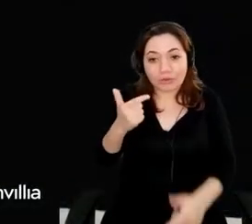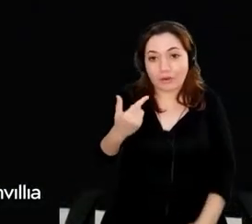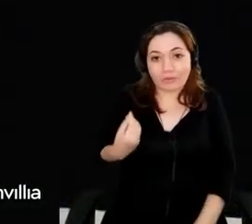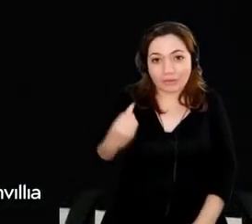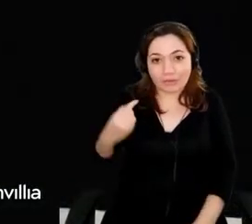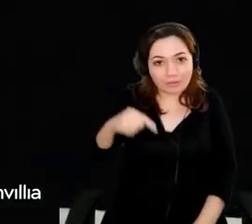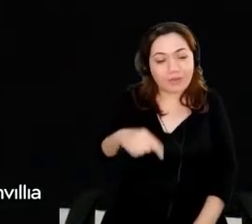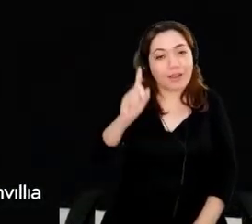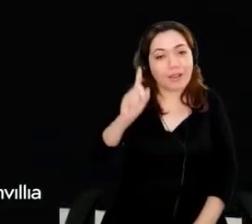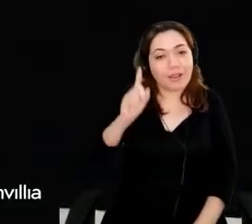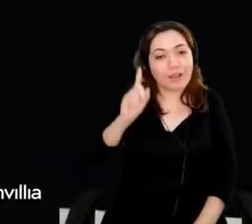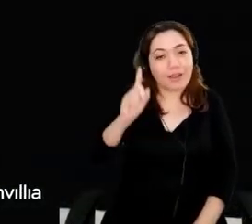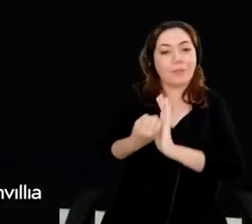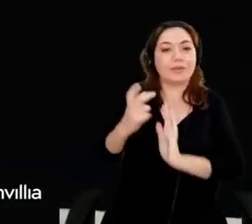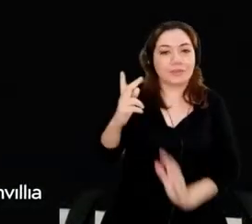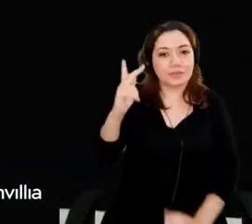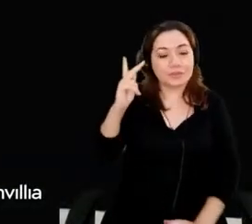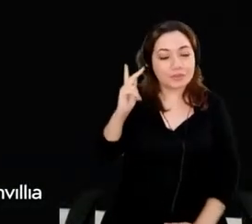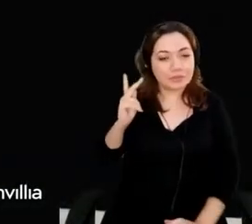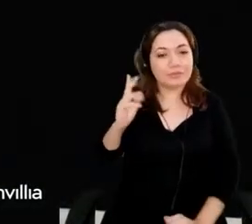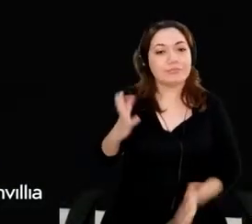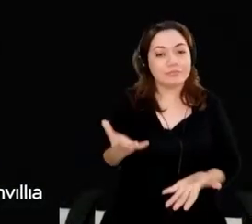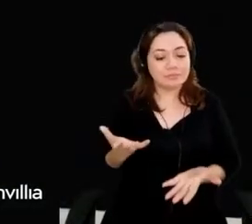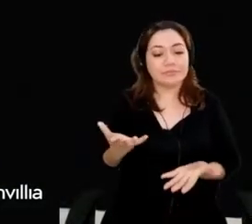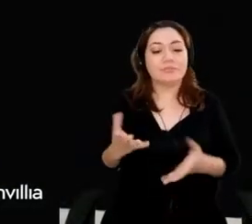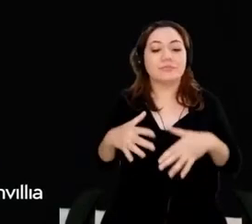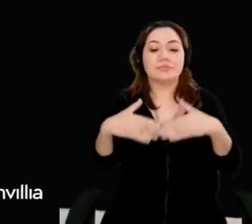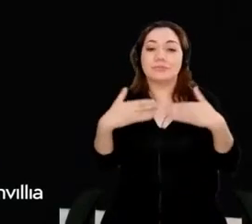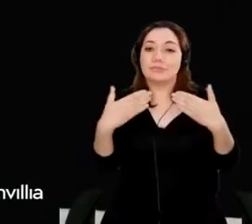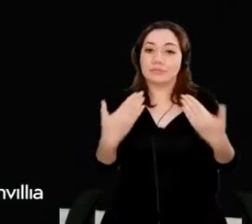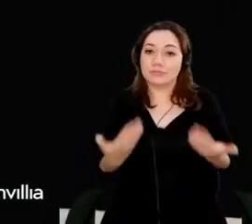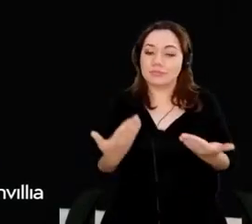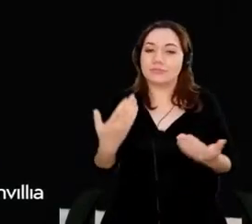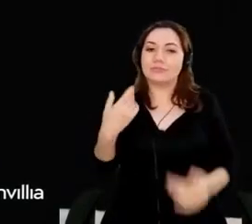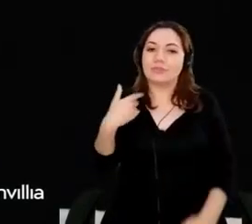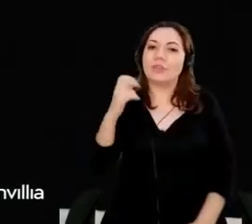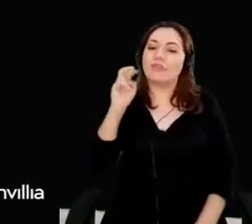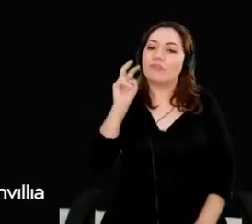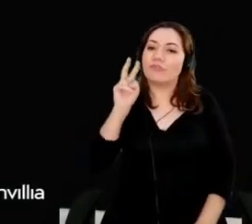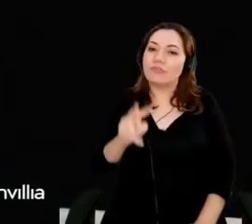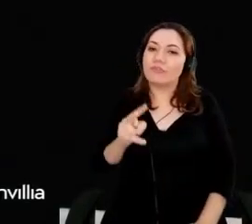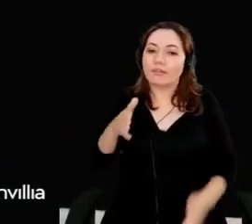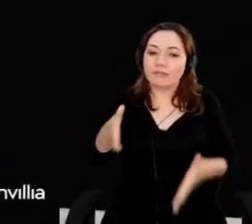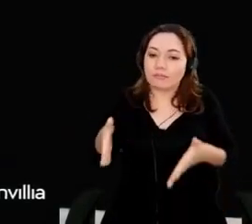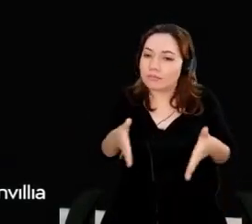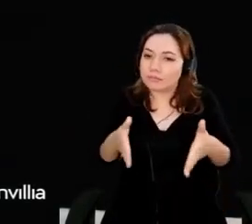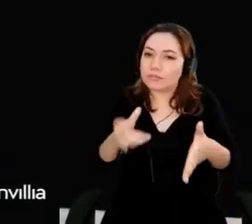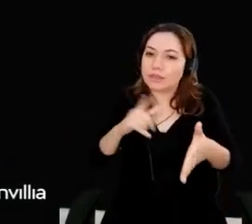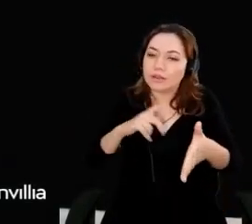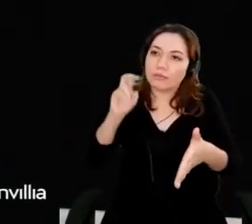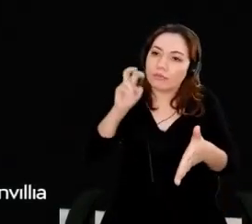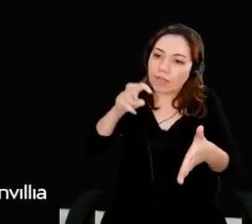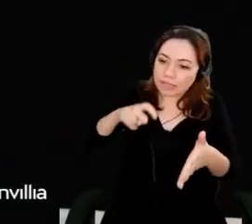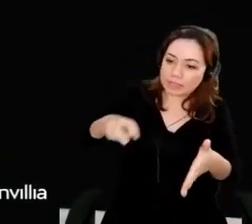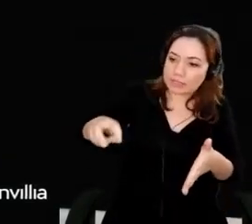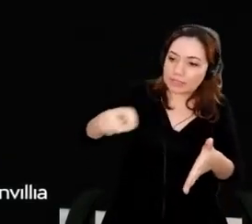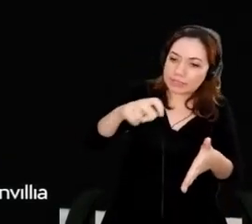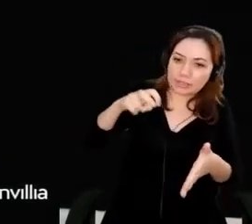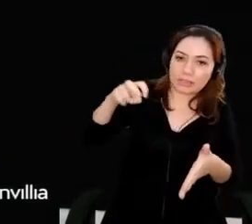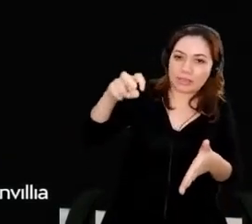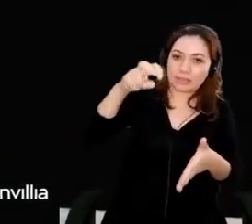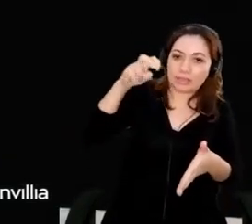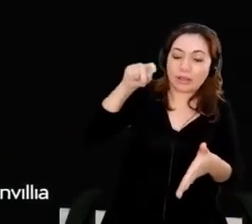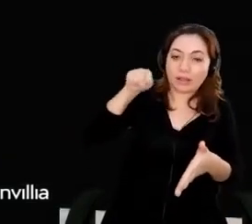And when you look up in the hallway, you see the stairs. What is there? There is a clock. When